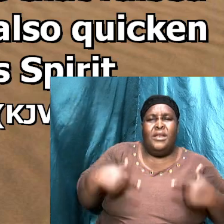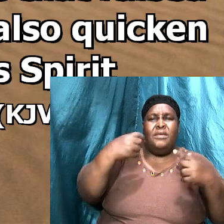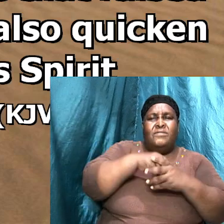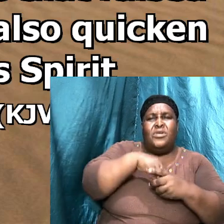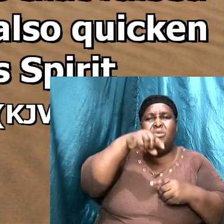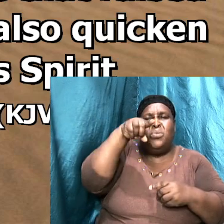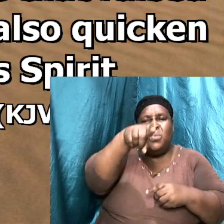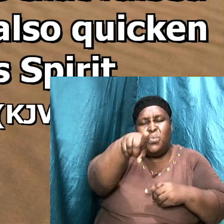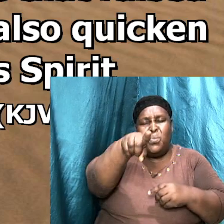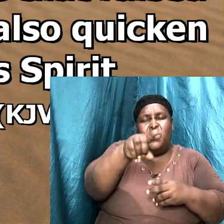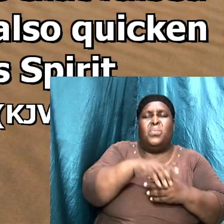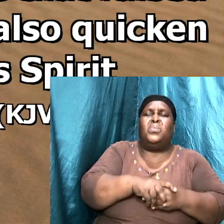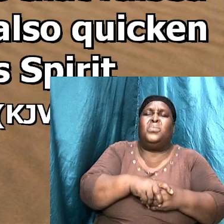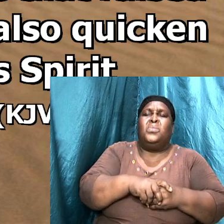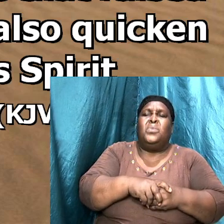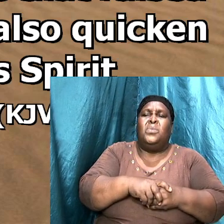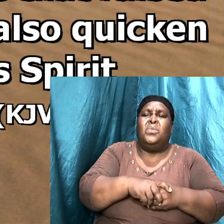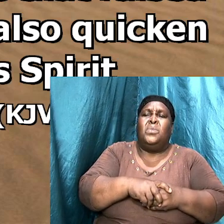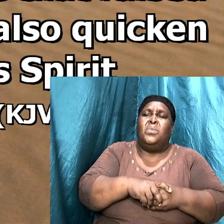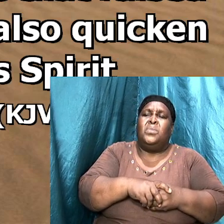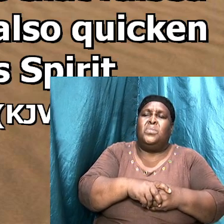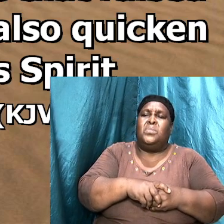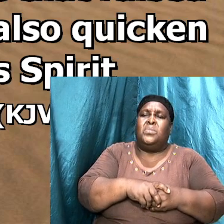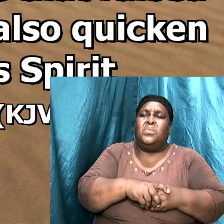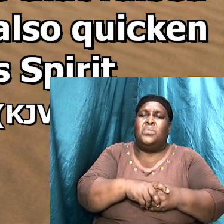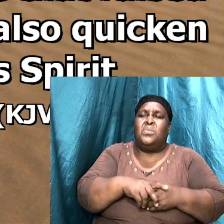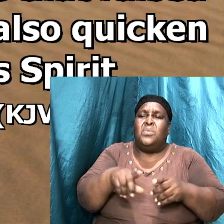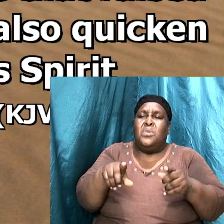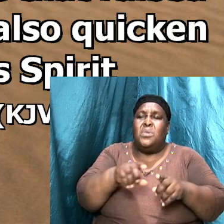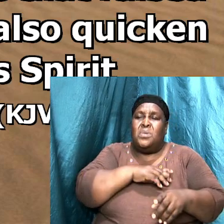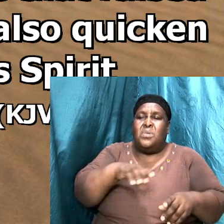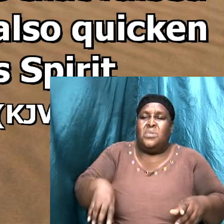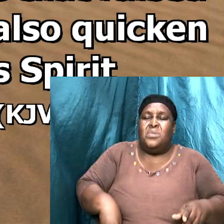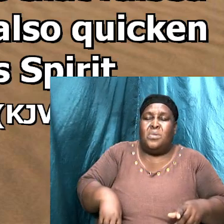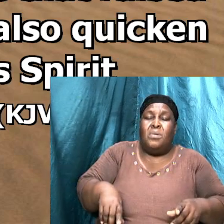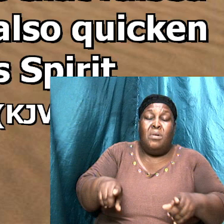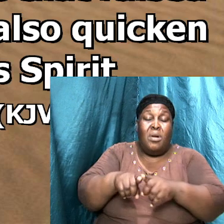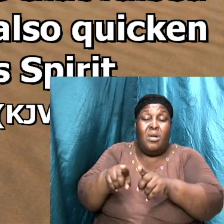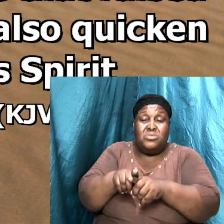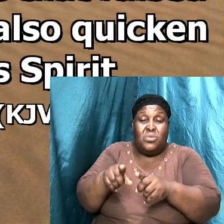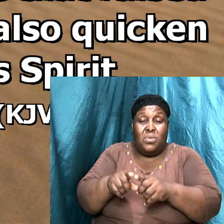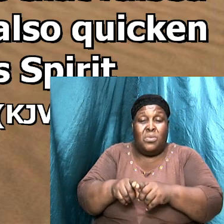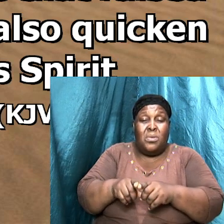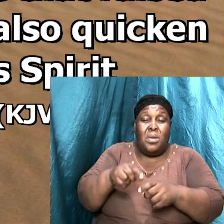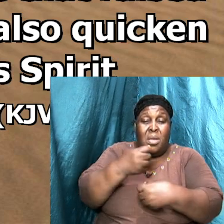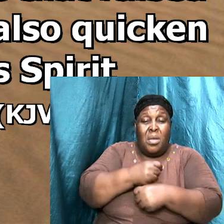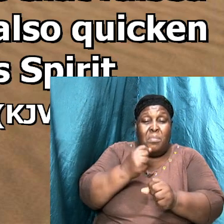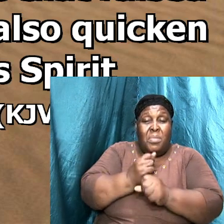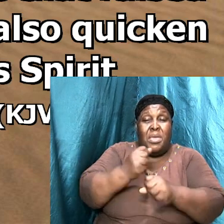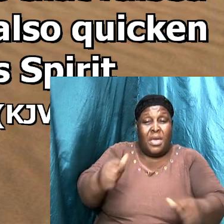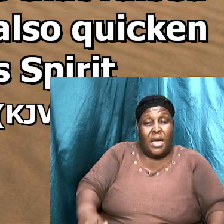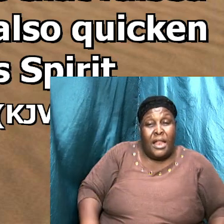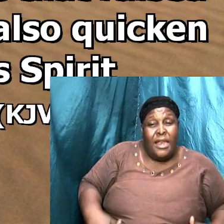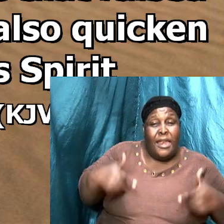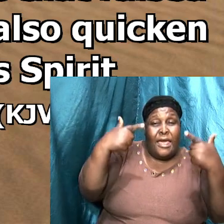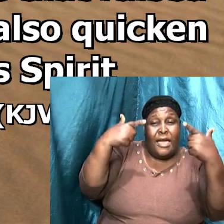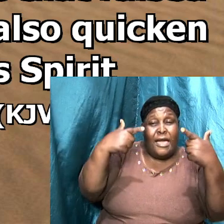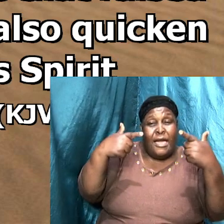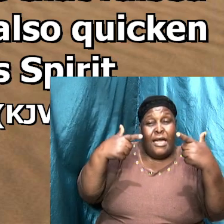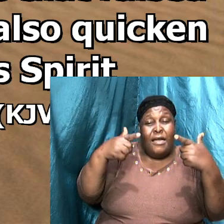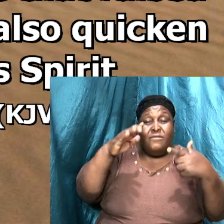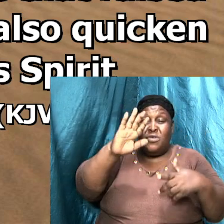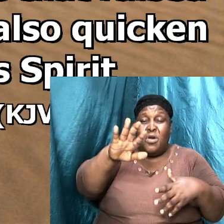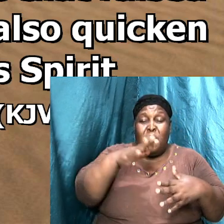he that raised up Christ from the dead shall also quicken your mortal body by his